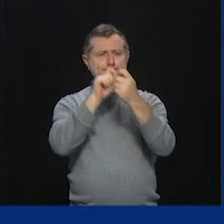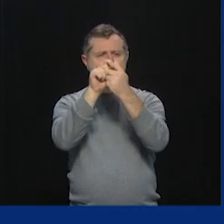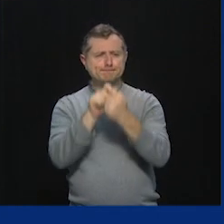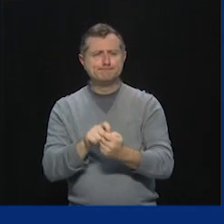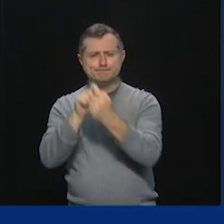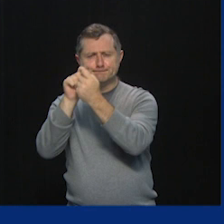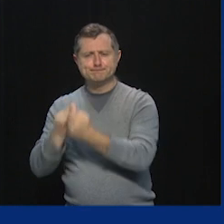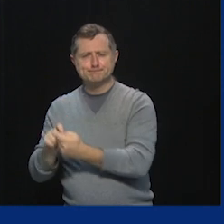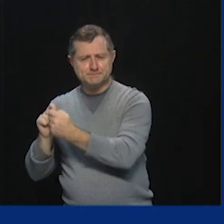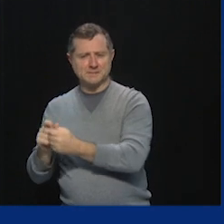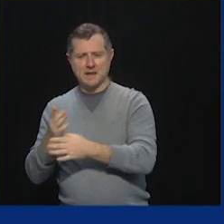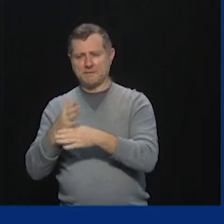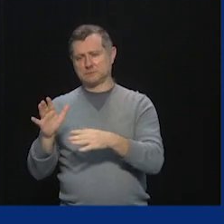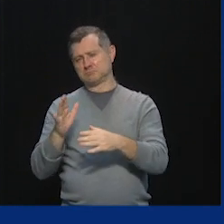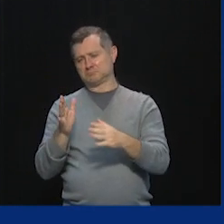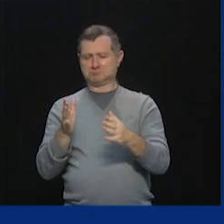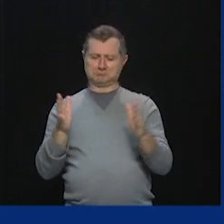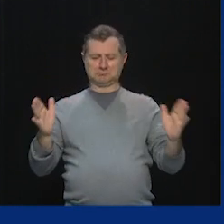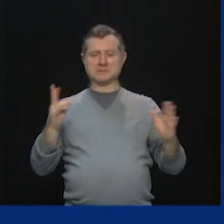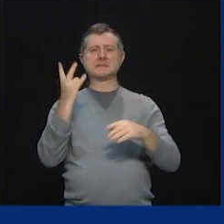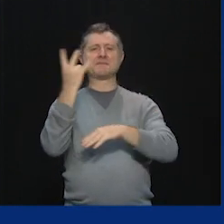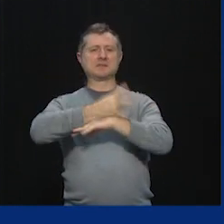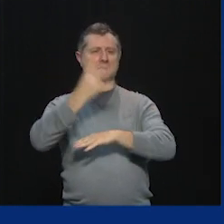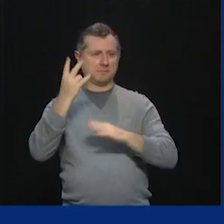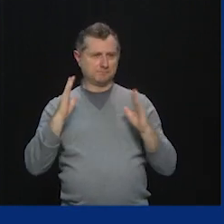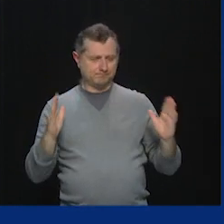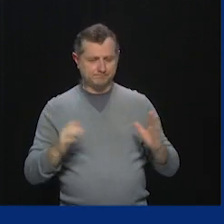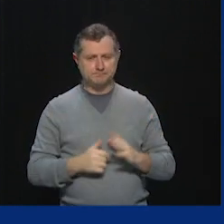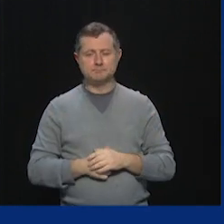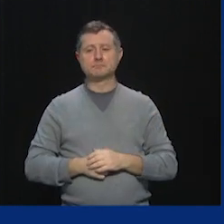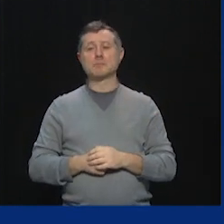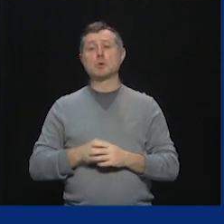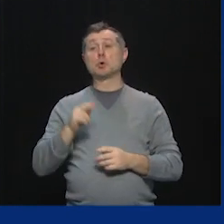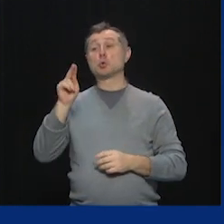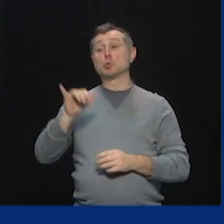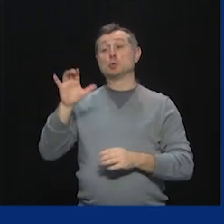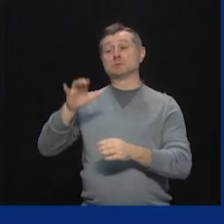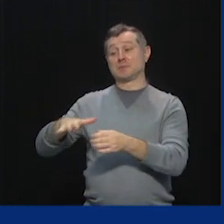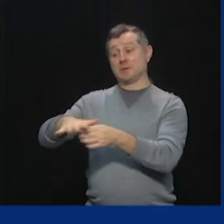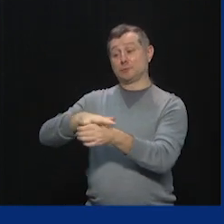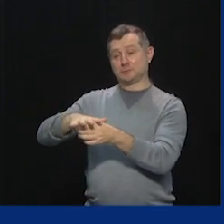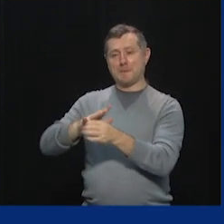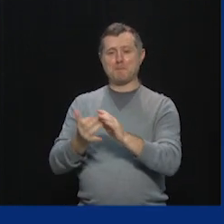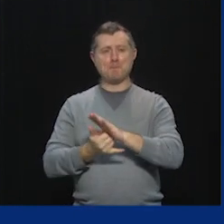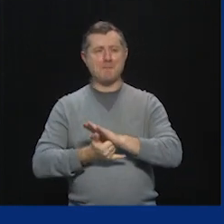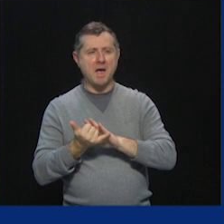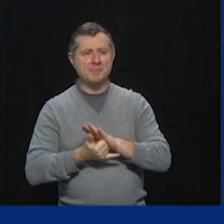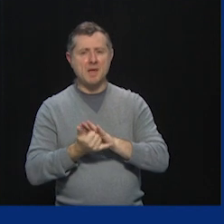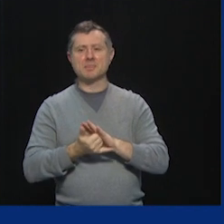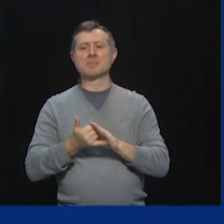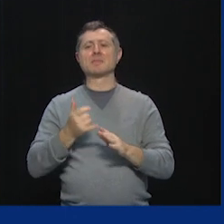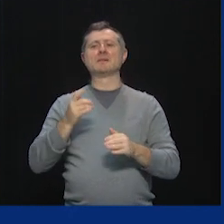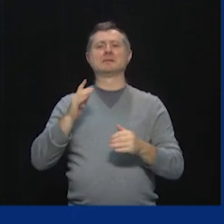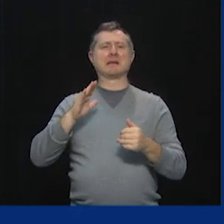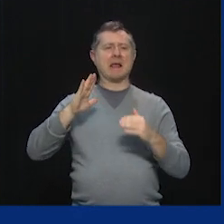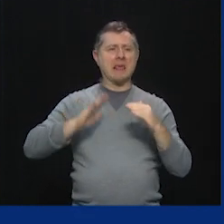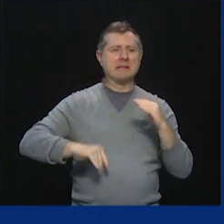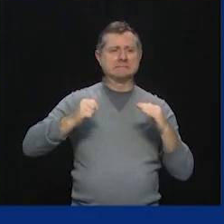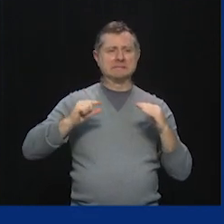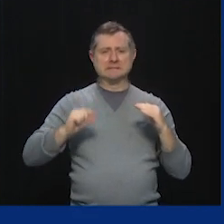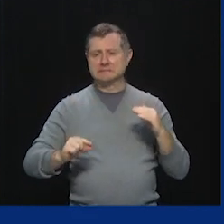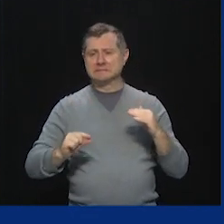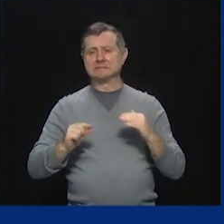average. Quick look at New York City, Manhattan, being the lowest, 1.66%. When I will tell you,